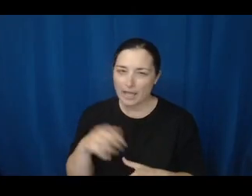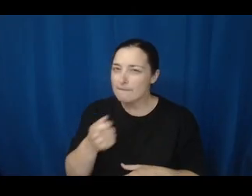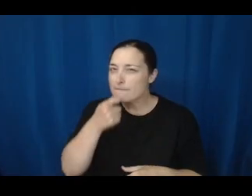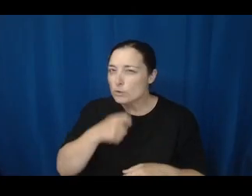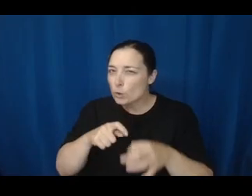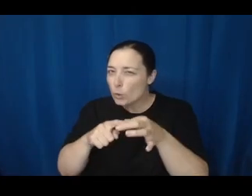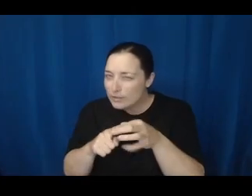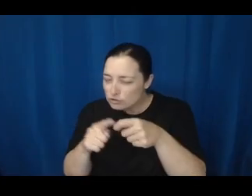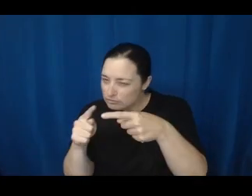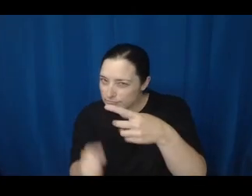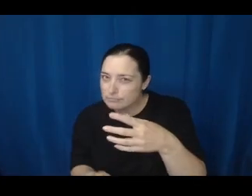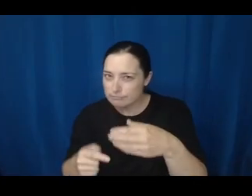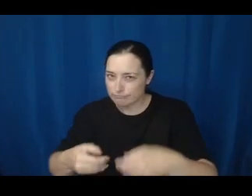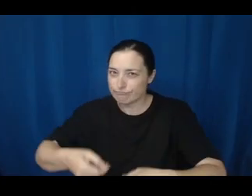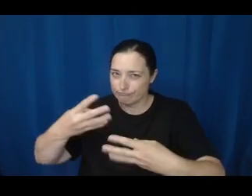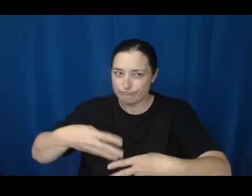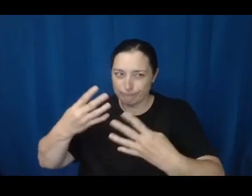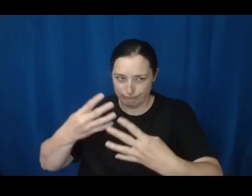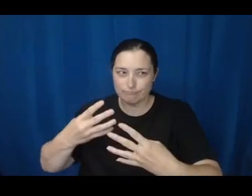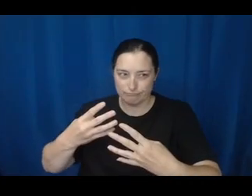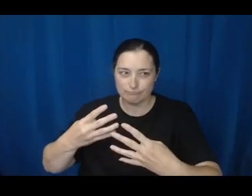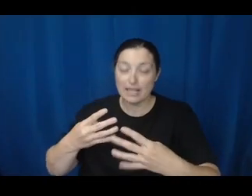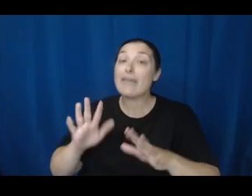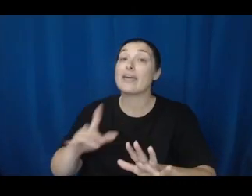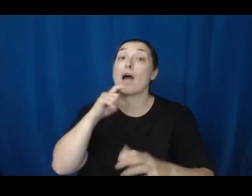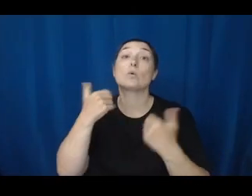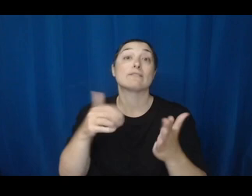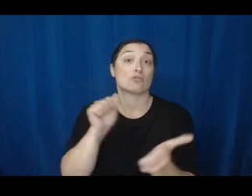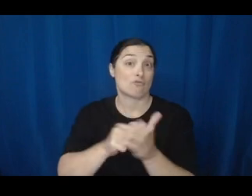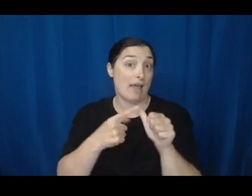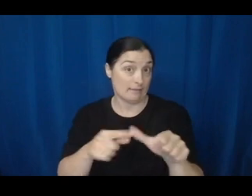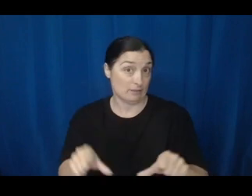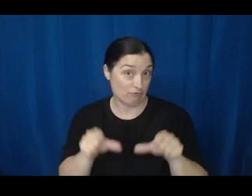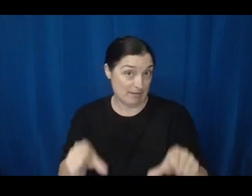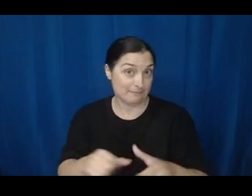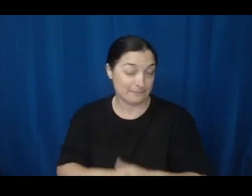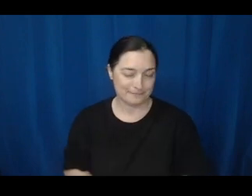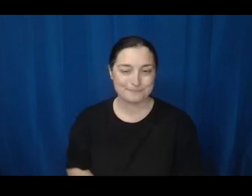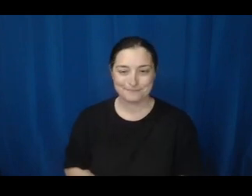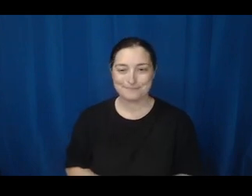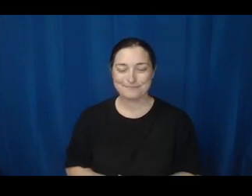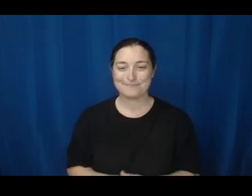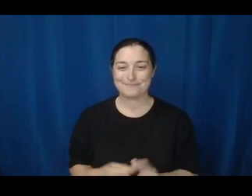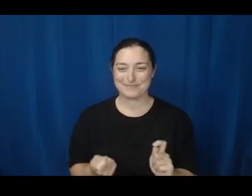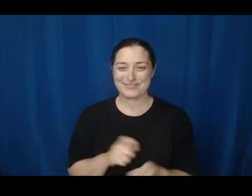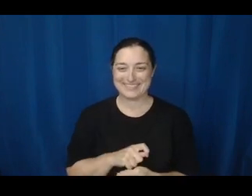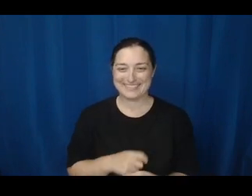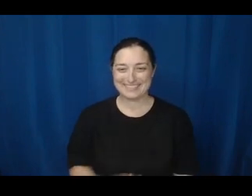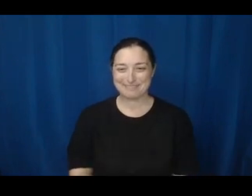time before. Remember that I'm going to give you right answers to this quiz. Right? So,